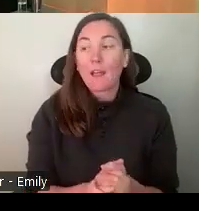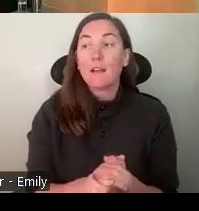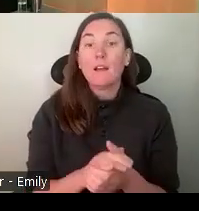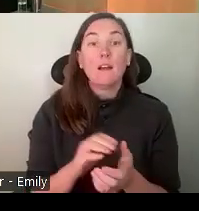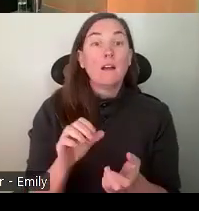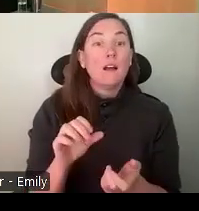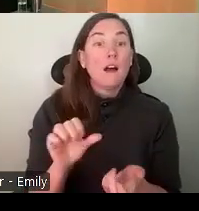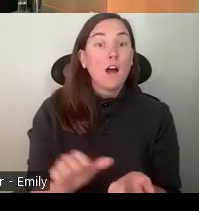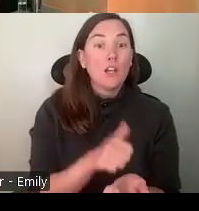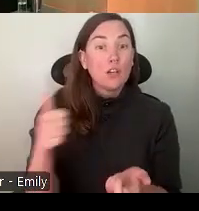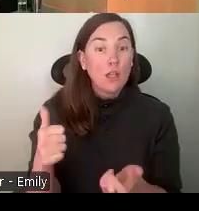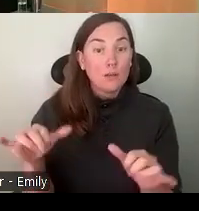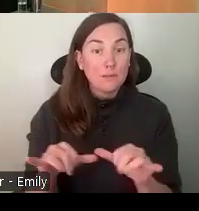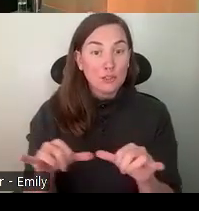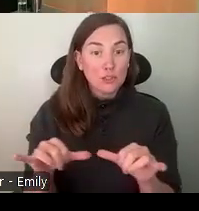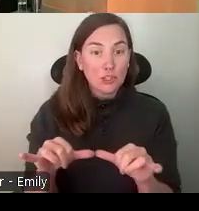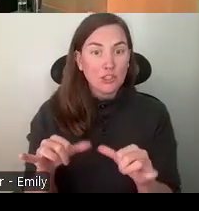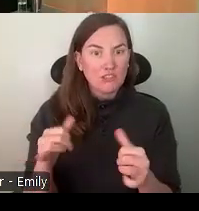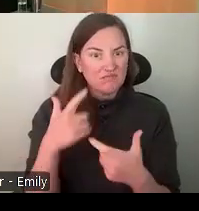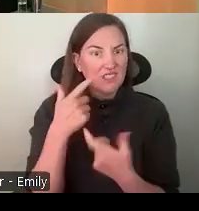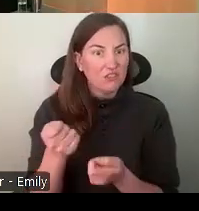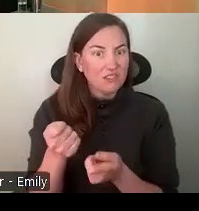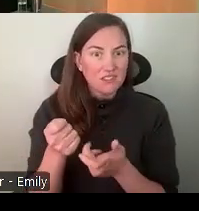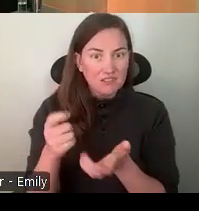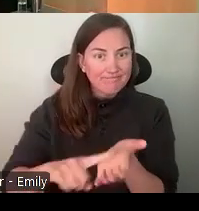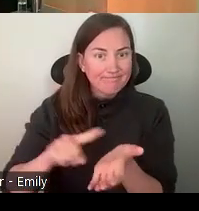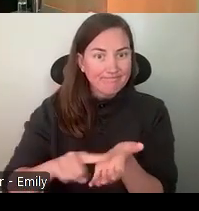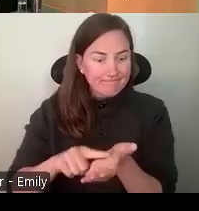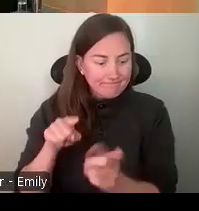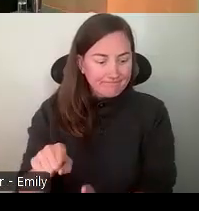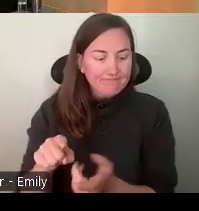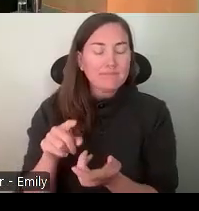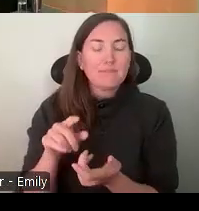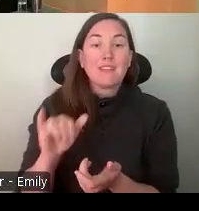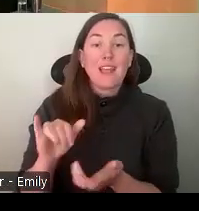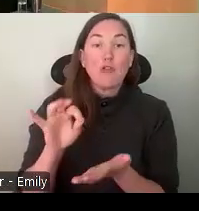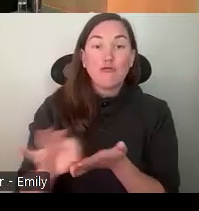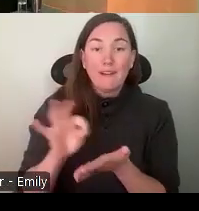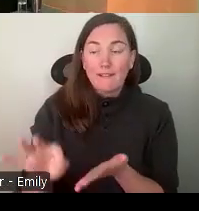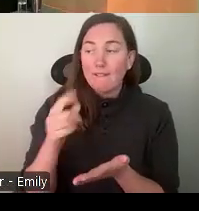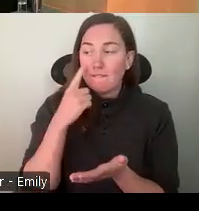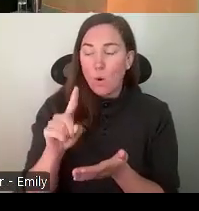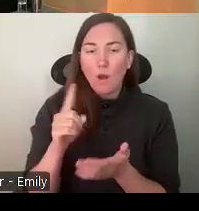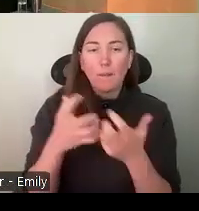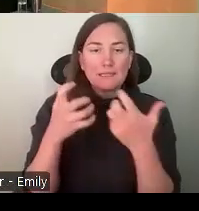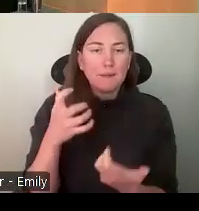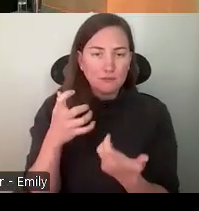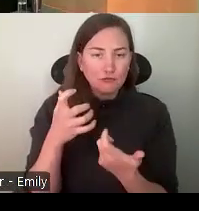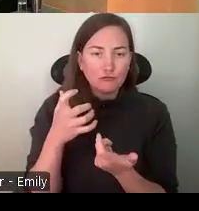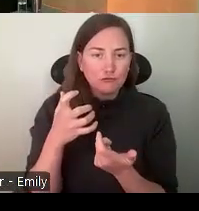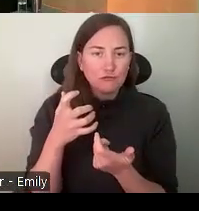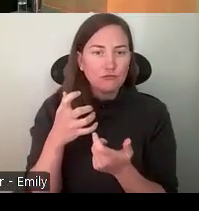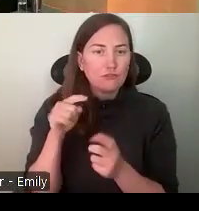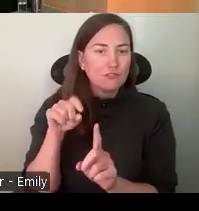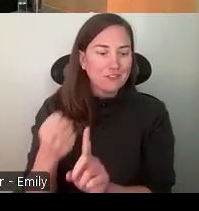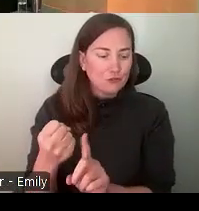another measure that we were really interested in exploring were the ratings on the mismatch condition. That